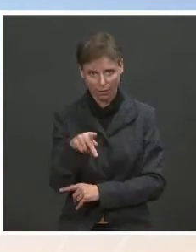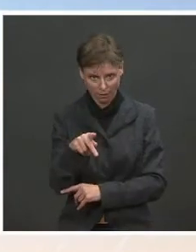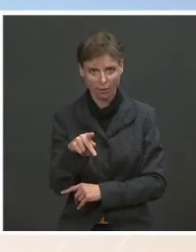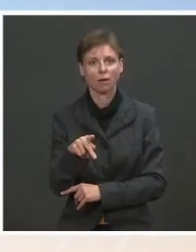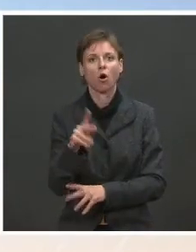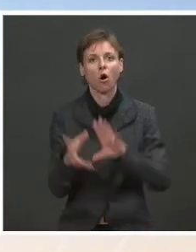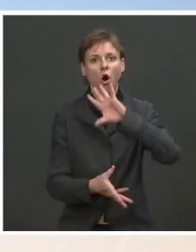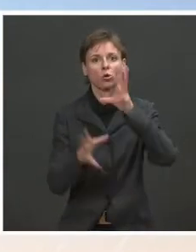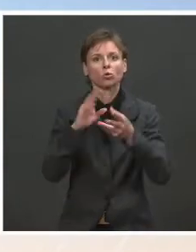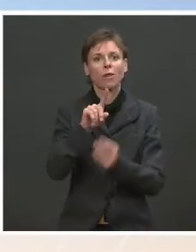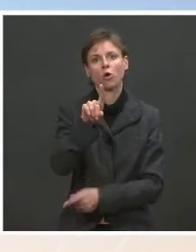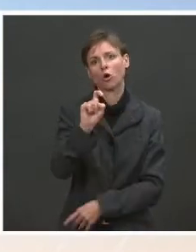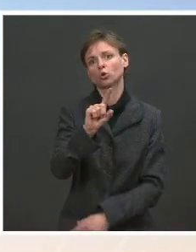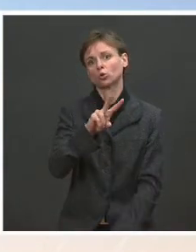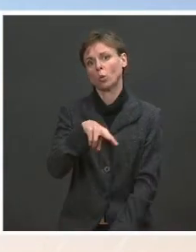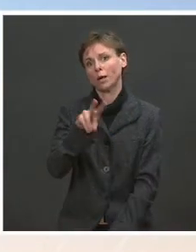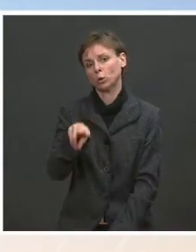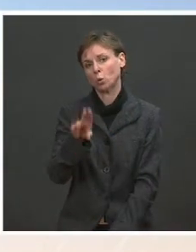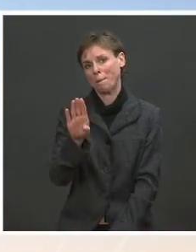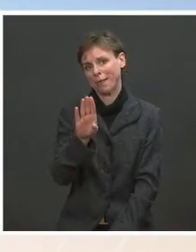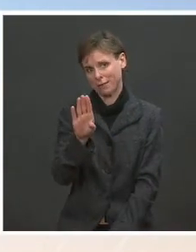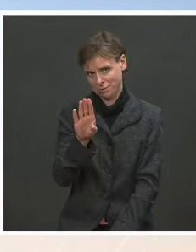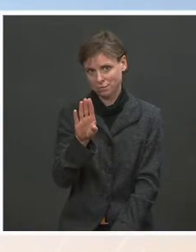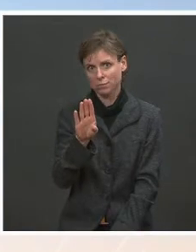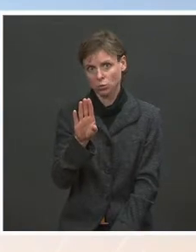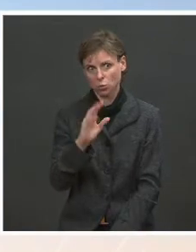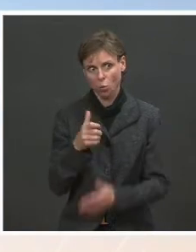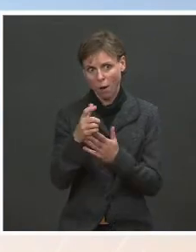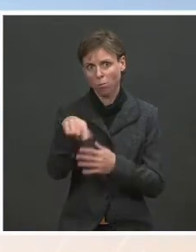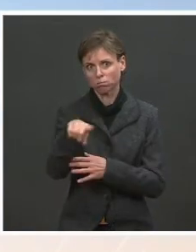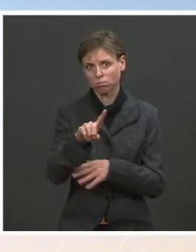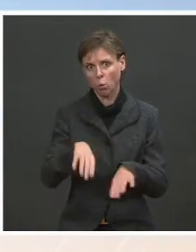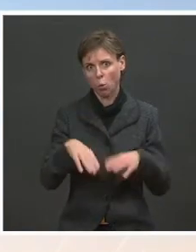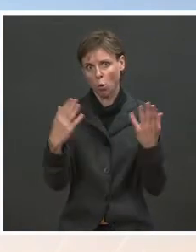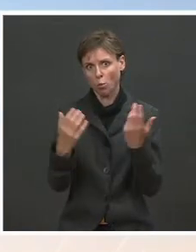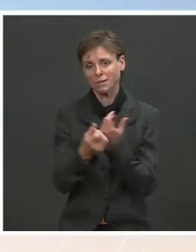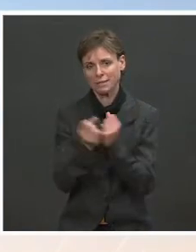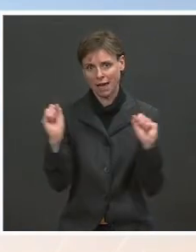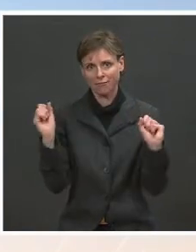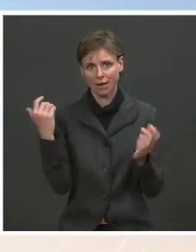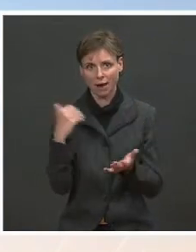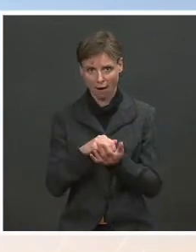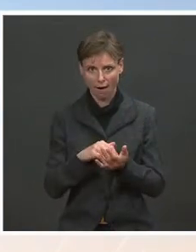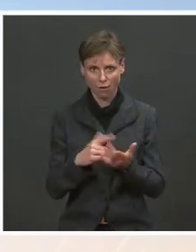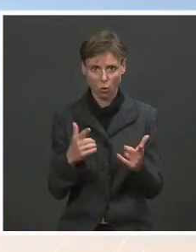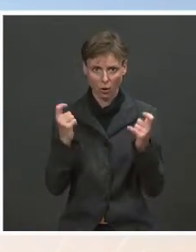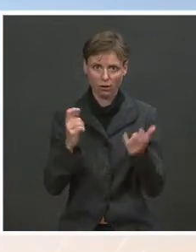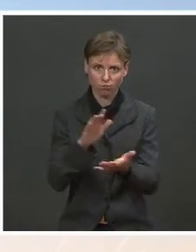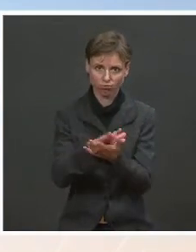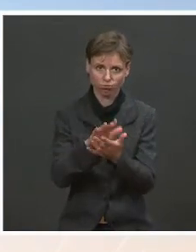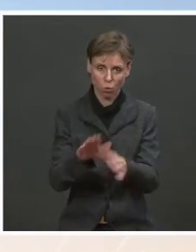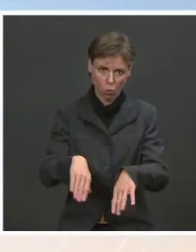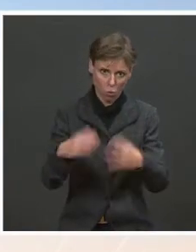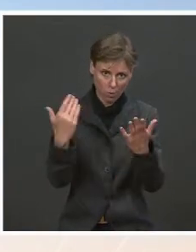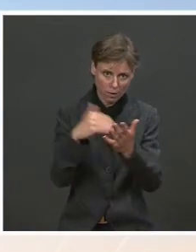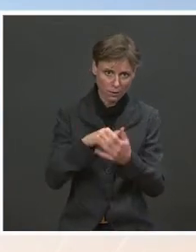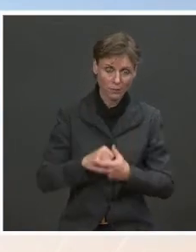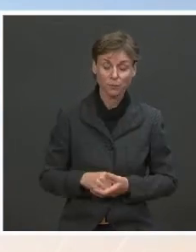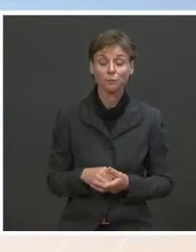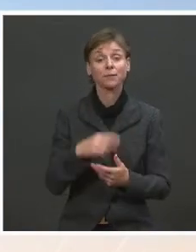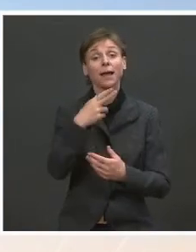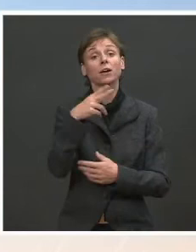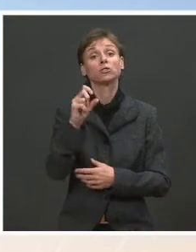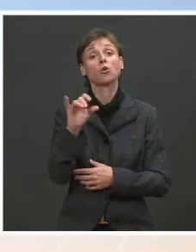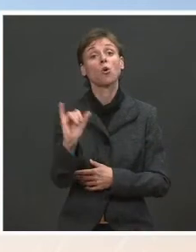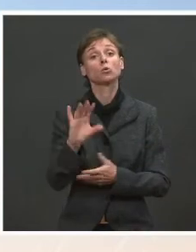$122 billion to help them reopen safely and quickly. I'm also pleased to share that HHS is allocating an